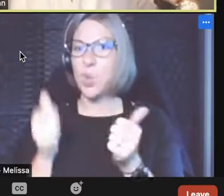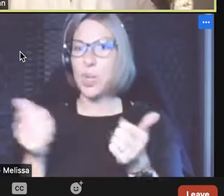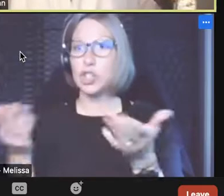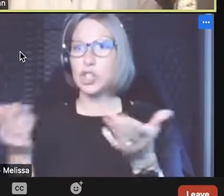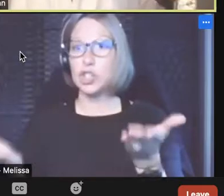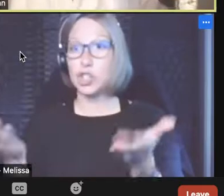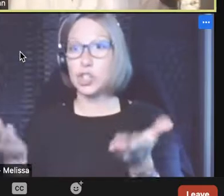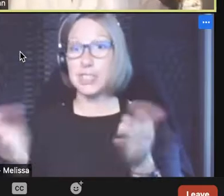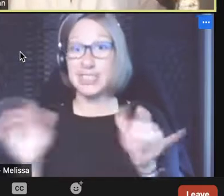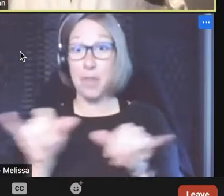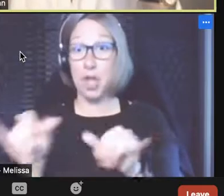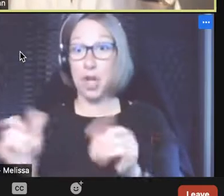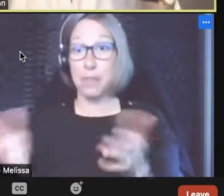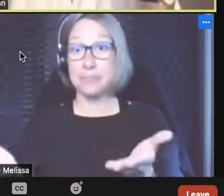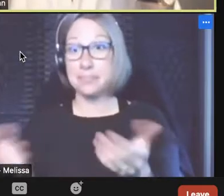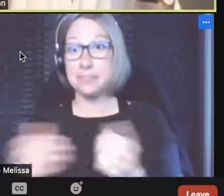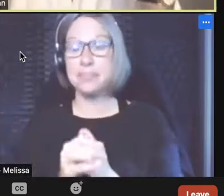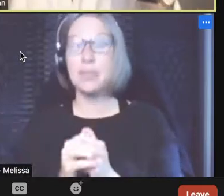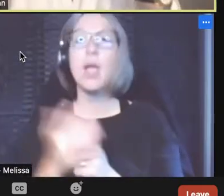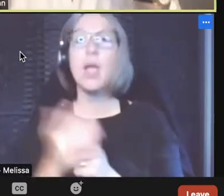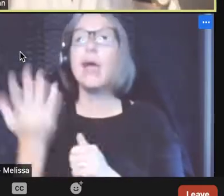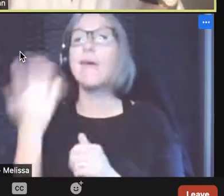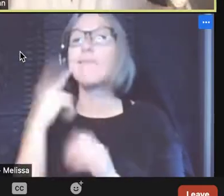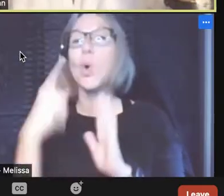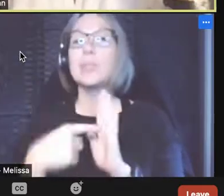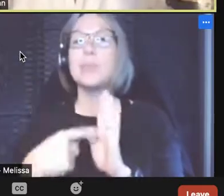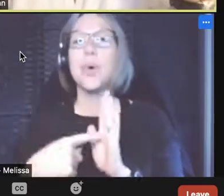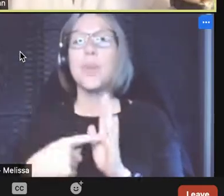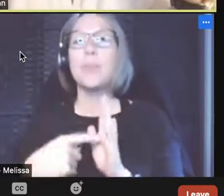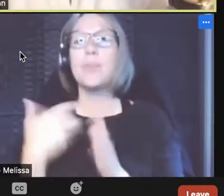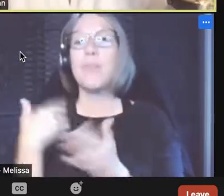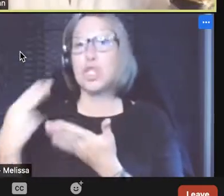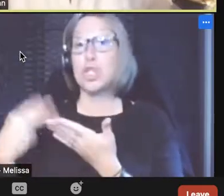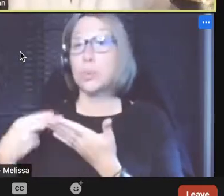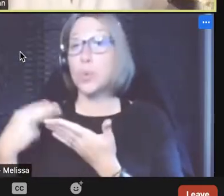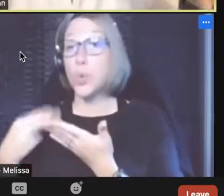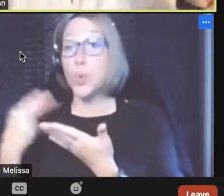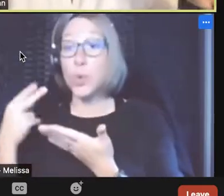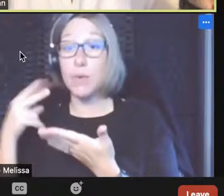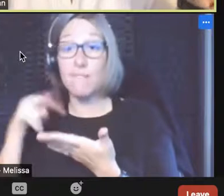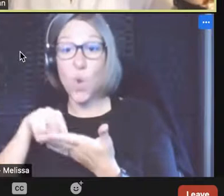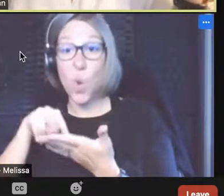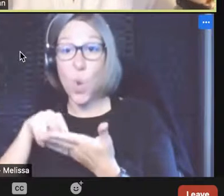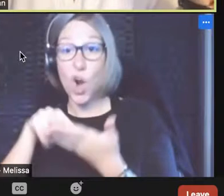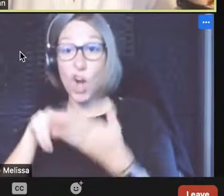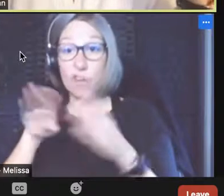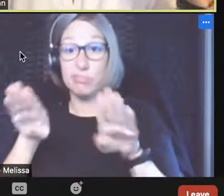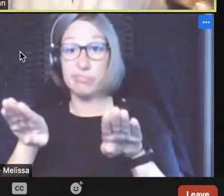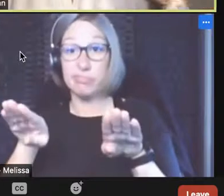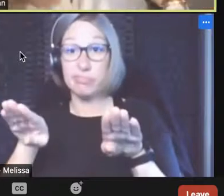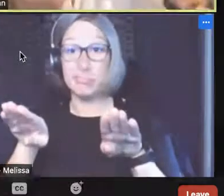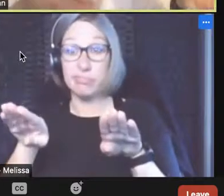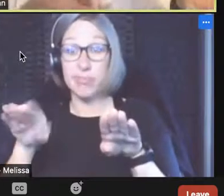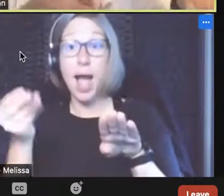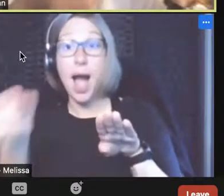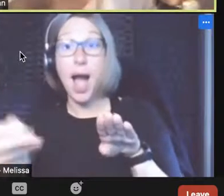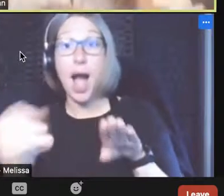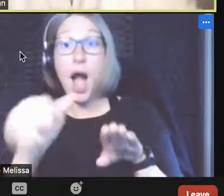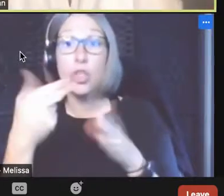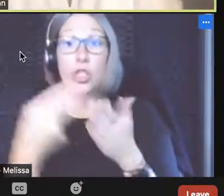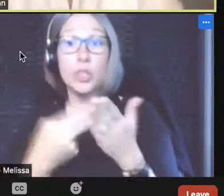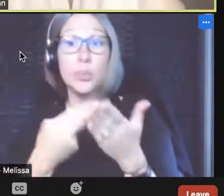So I have, I have a spoon and a fork laid out, and I give them another spoon. Show me where